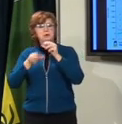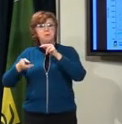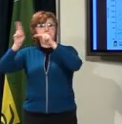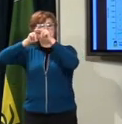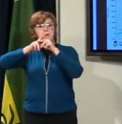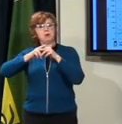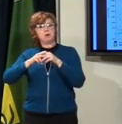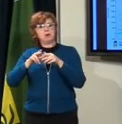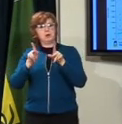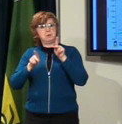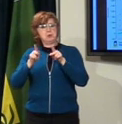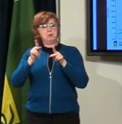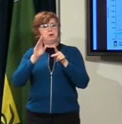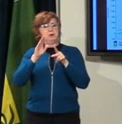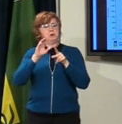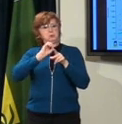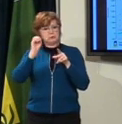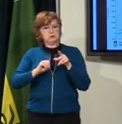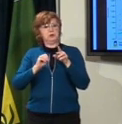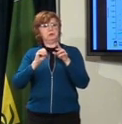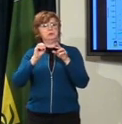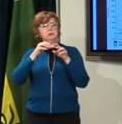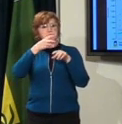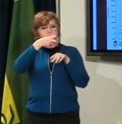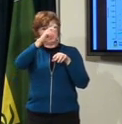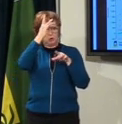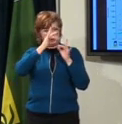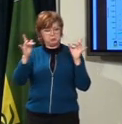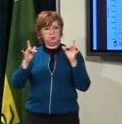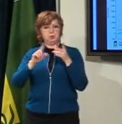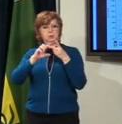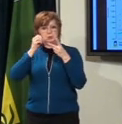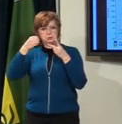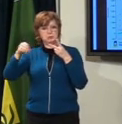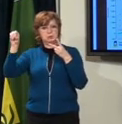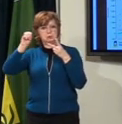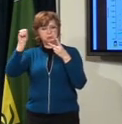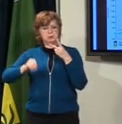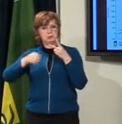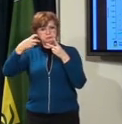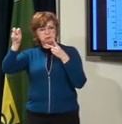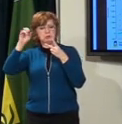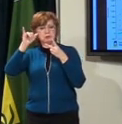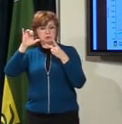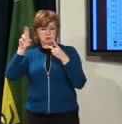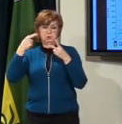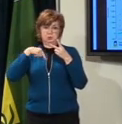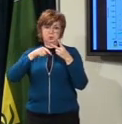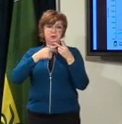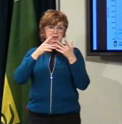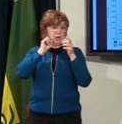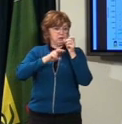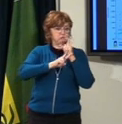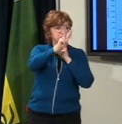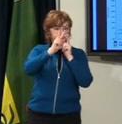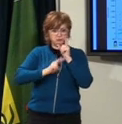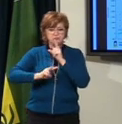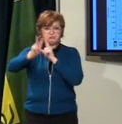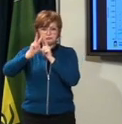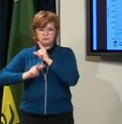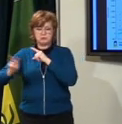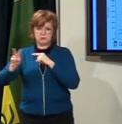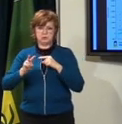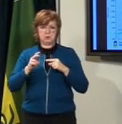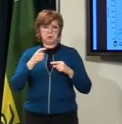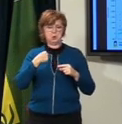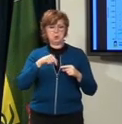potential lab-confirmed cases in a 2-week timeline, we could see over 500 lab-confirmed